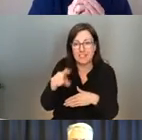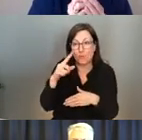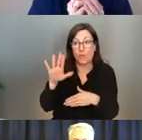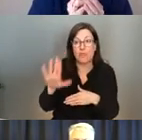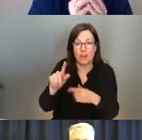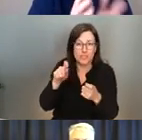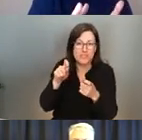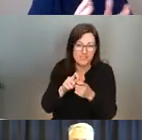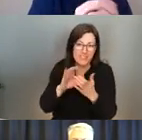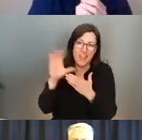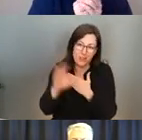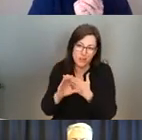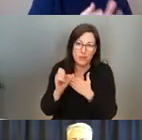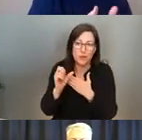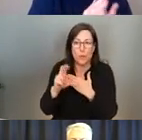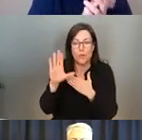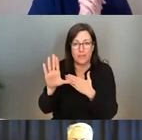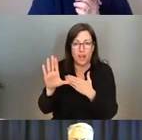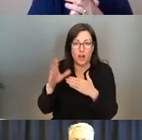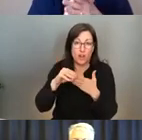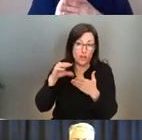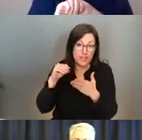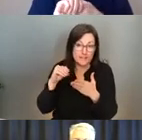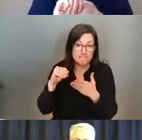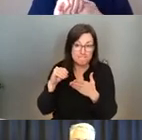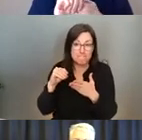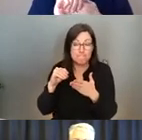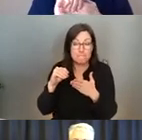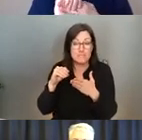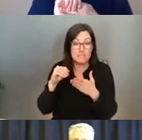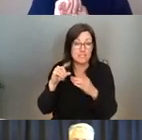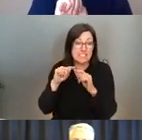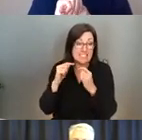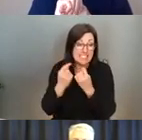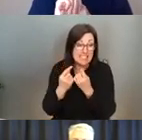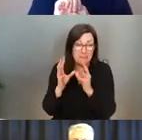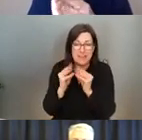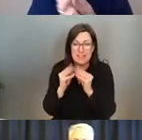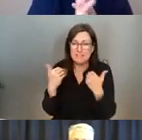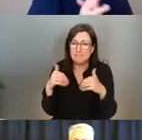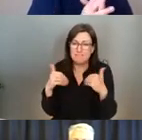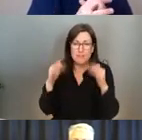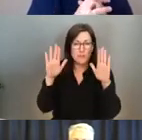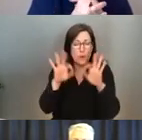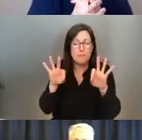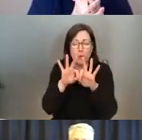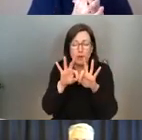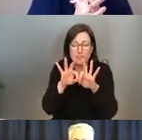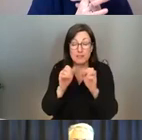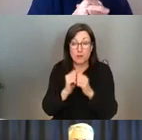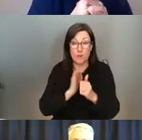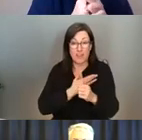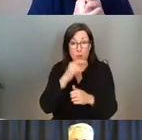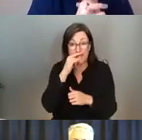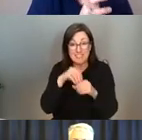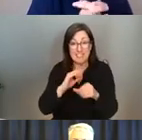particular calendar or their learning instance. Team meetings are so important. With our kids